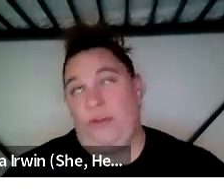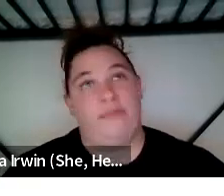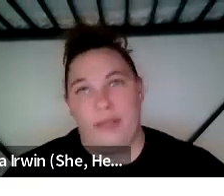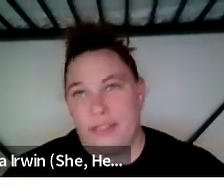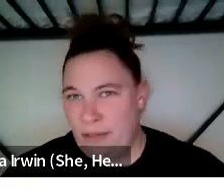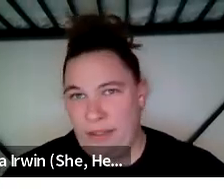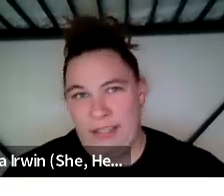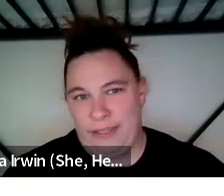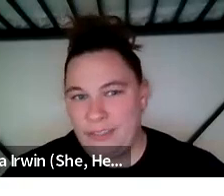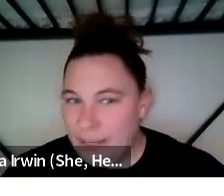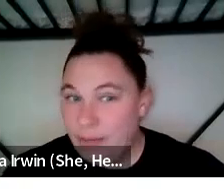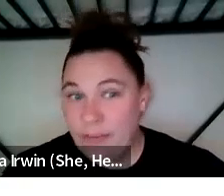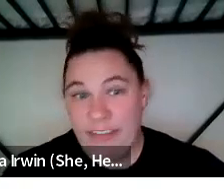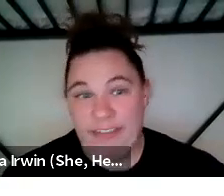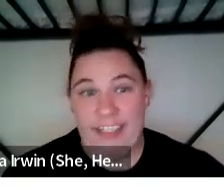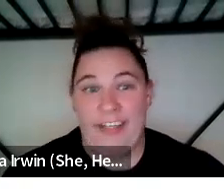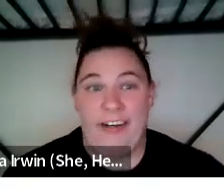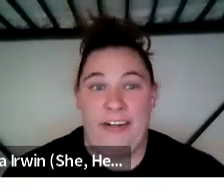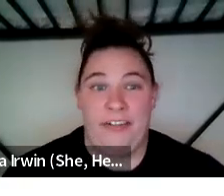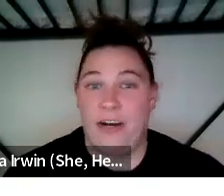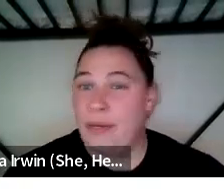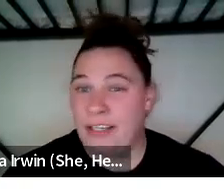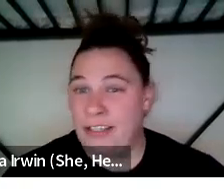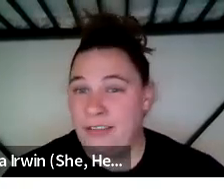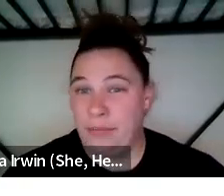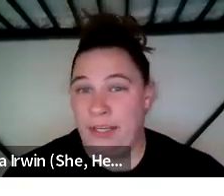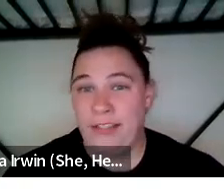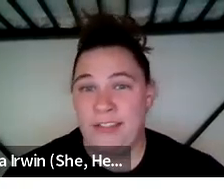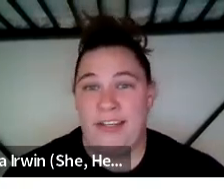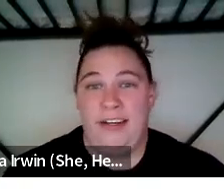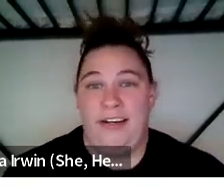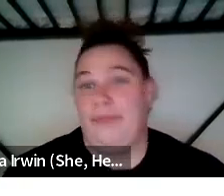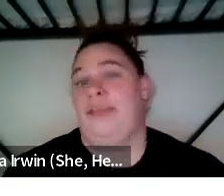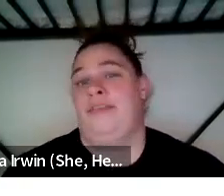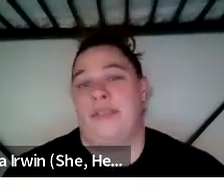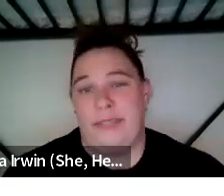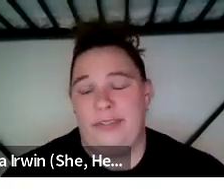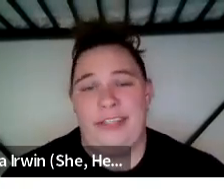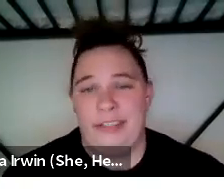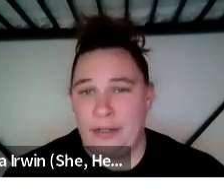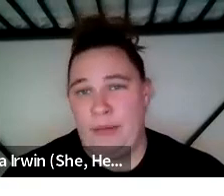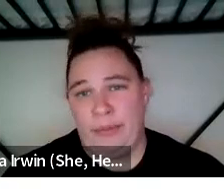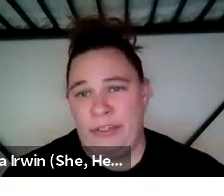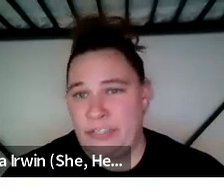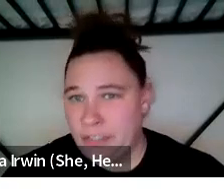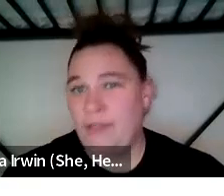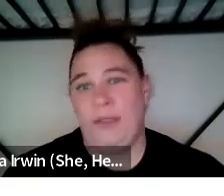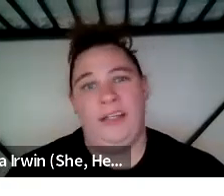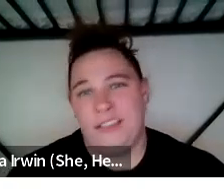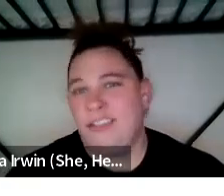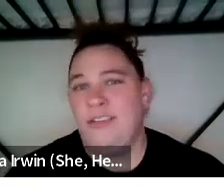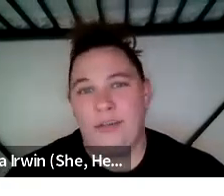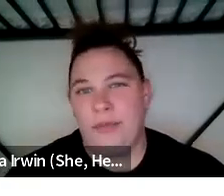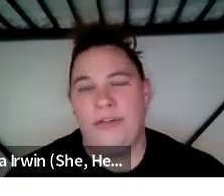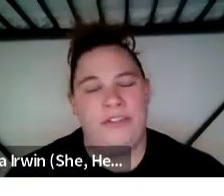12 plus tomato plants. We also have over 50 strawberry plants. And of course we do like the green peppers and the